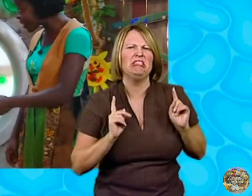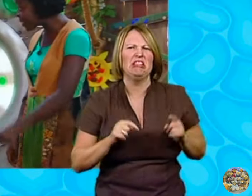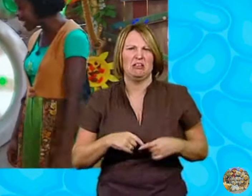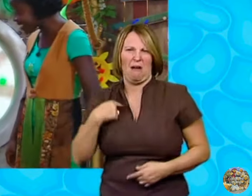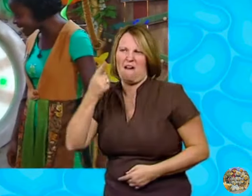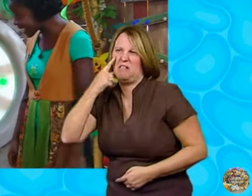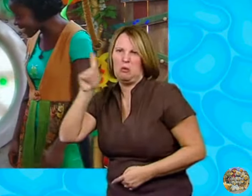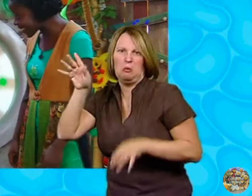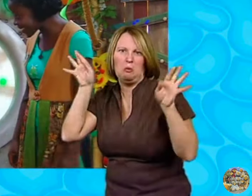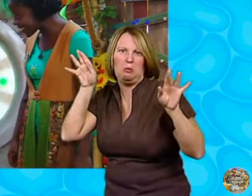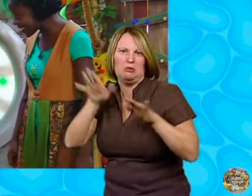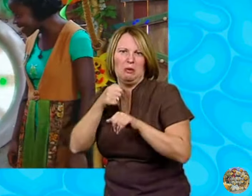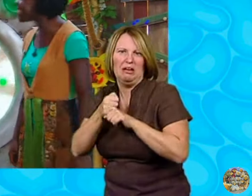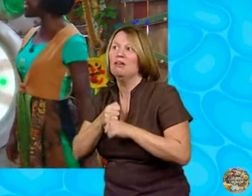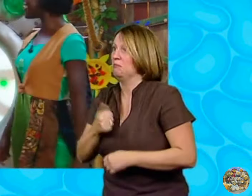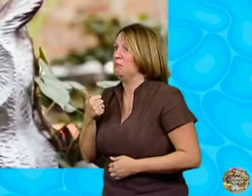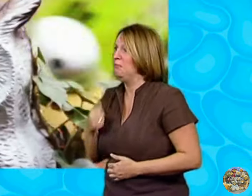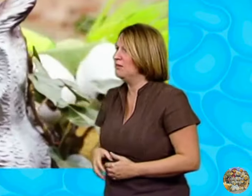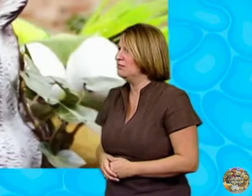Well, why don't we see how she's getting on?